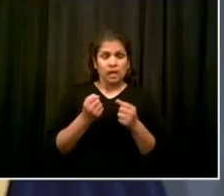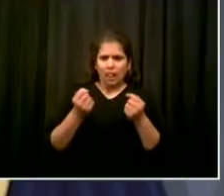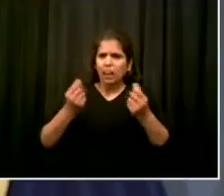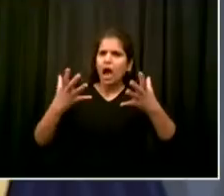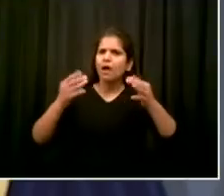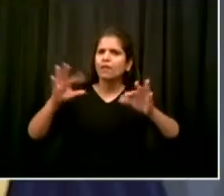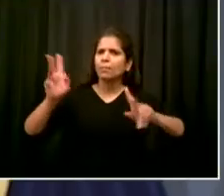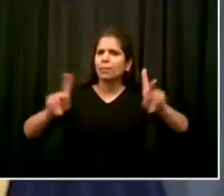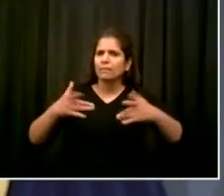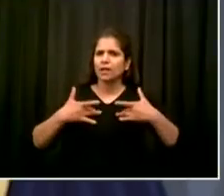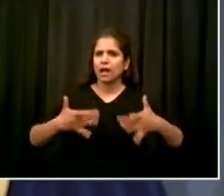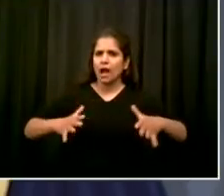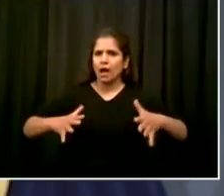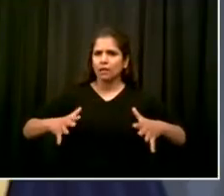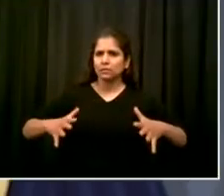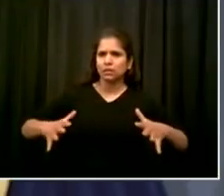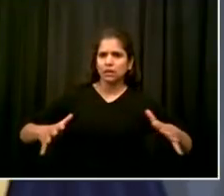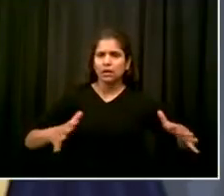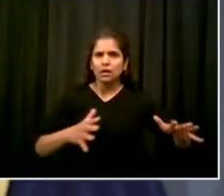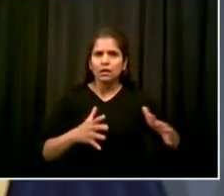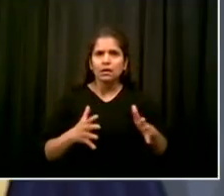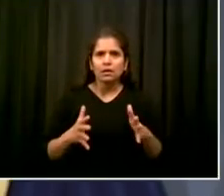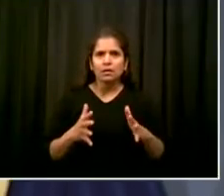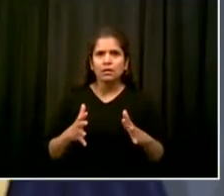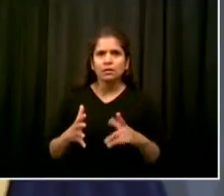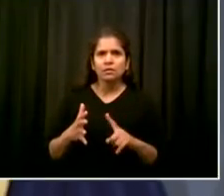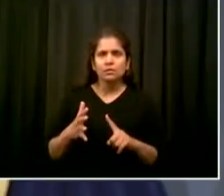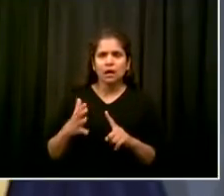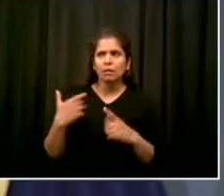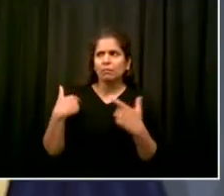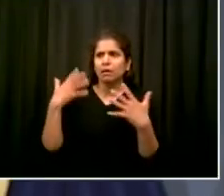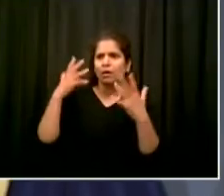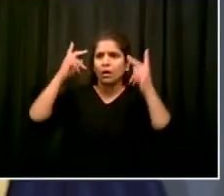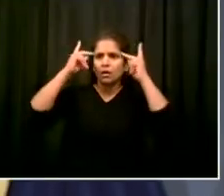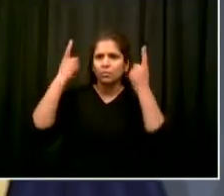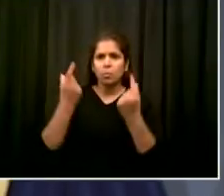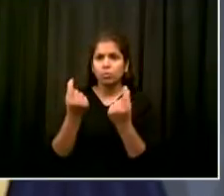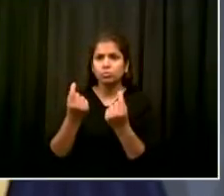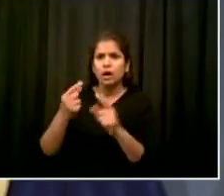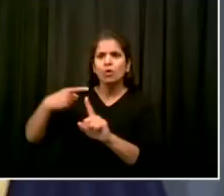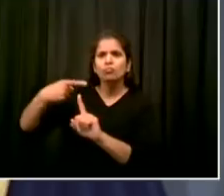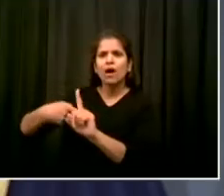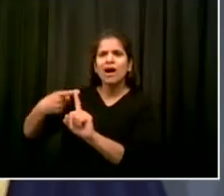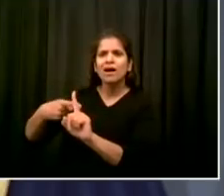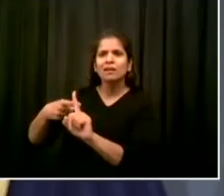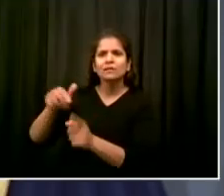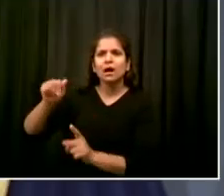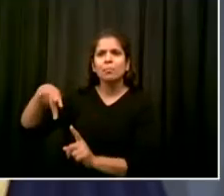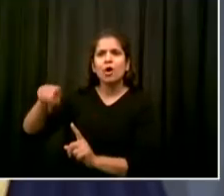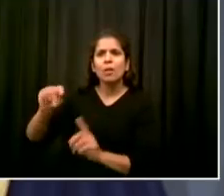rent. So what is the exact message to the people, both sides?